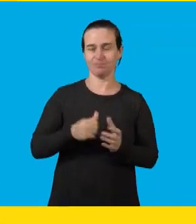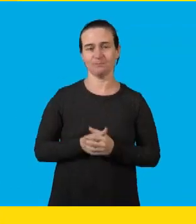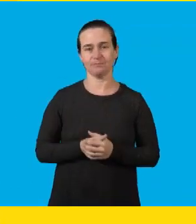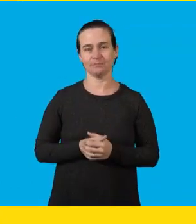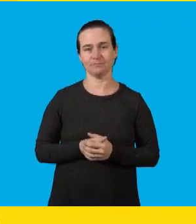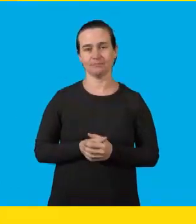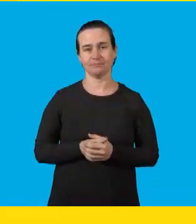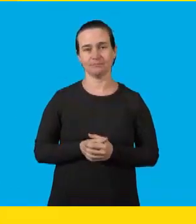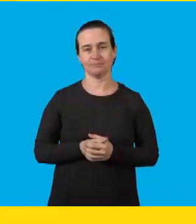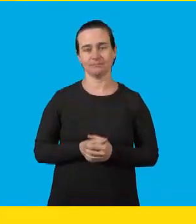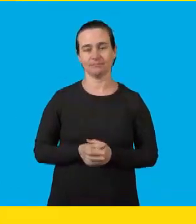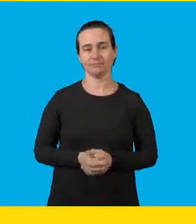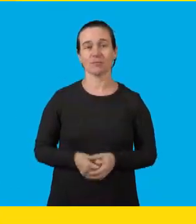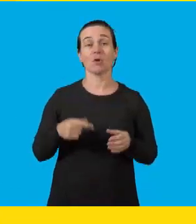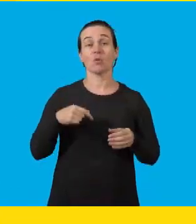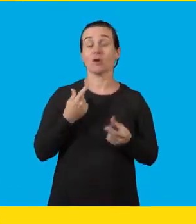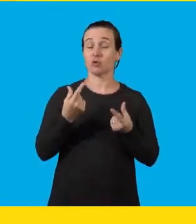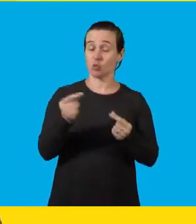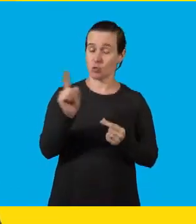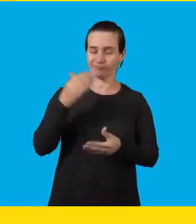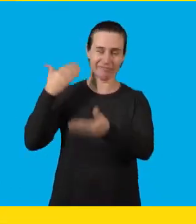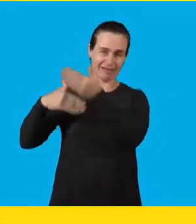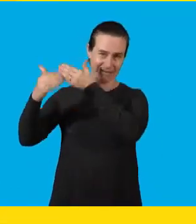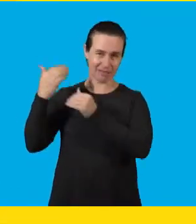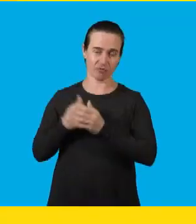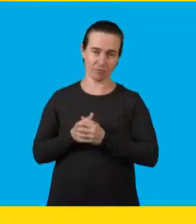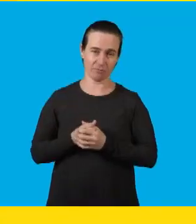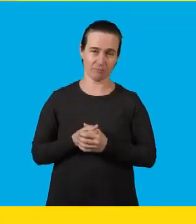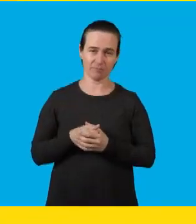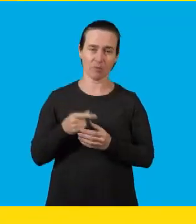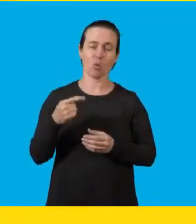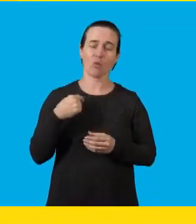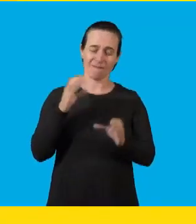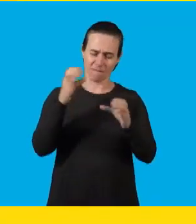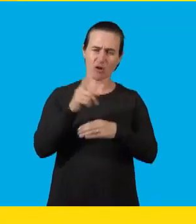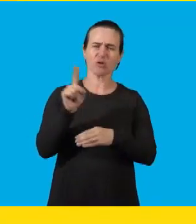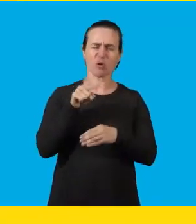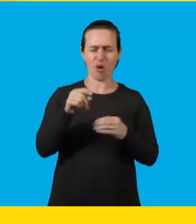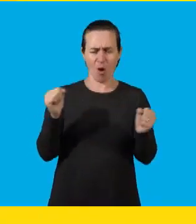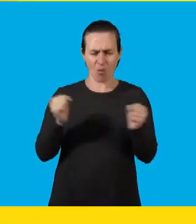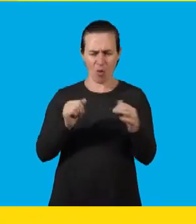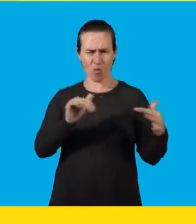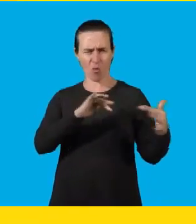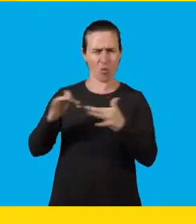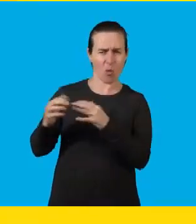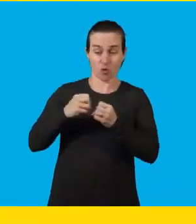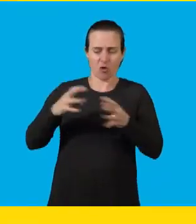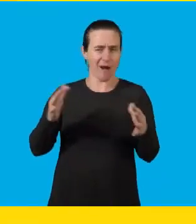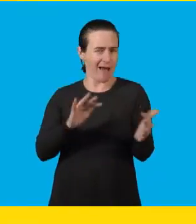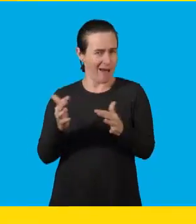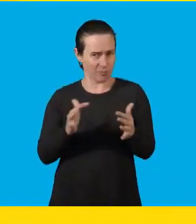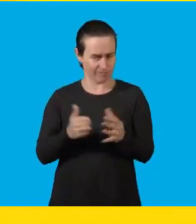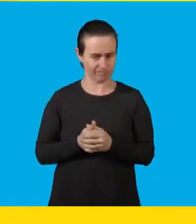Welcome back. We are still doing our history lesson, looking at the origins of the Cold